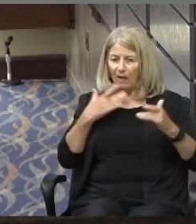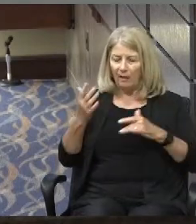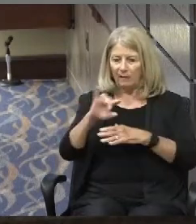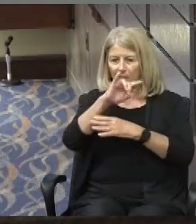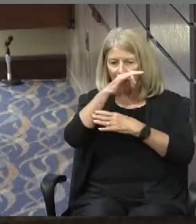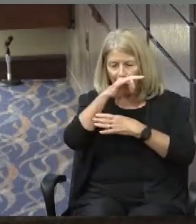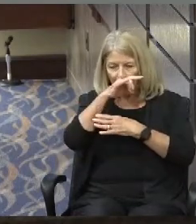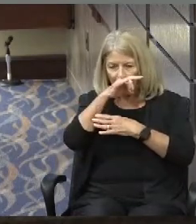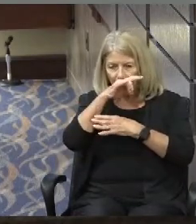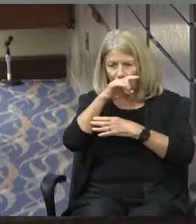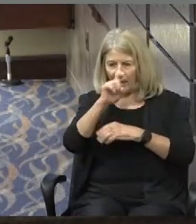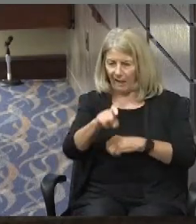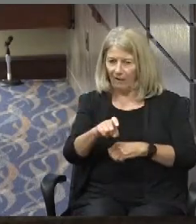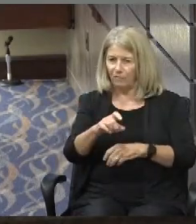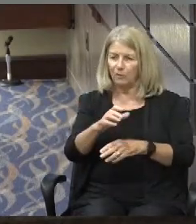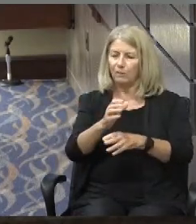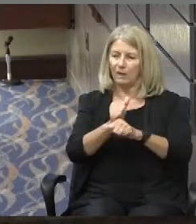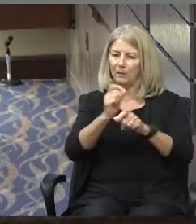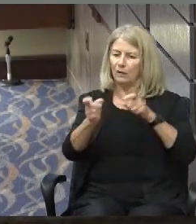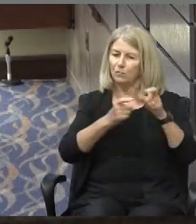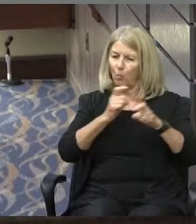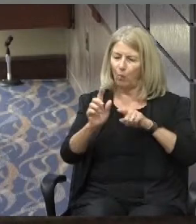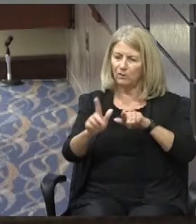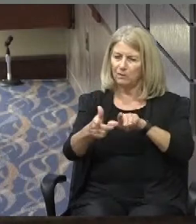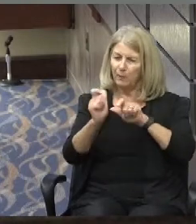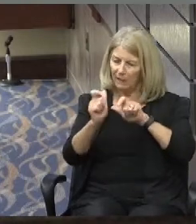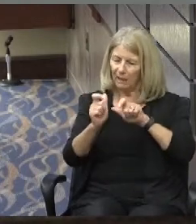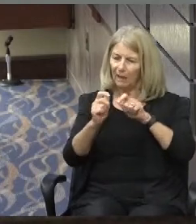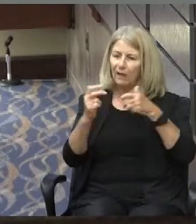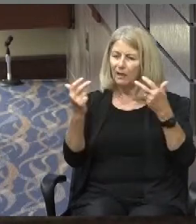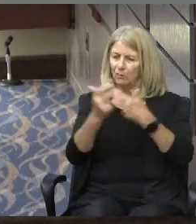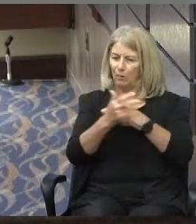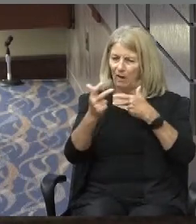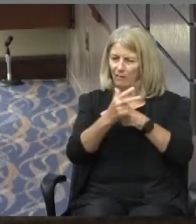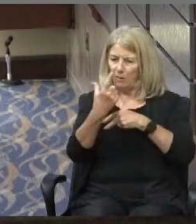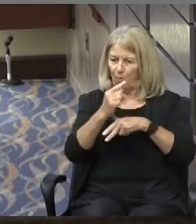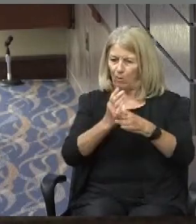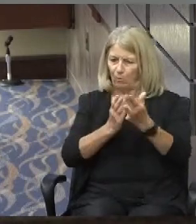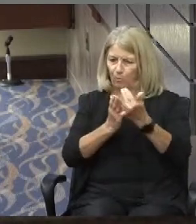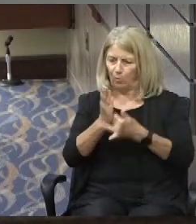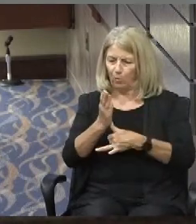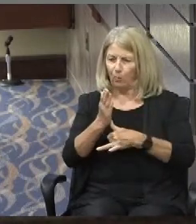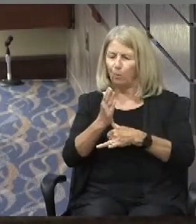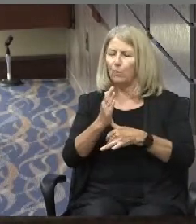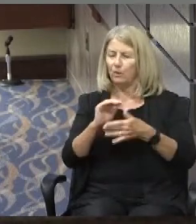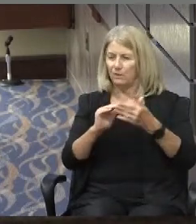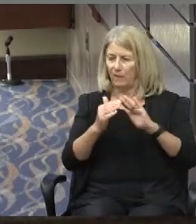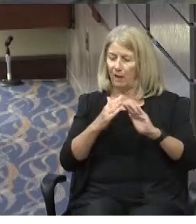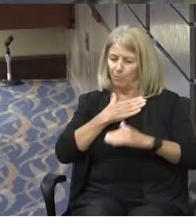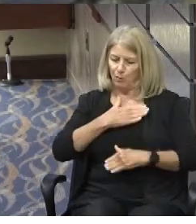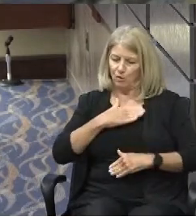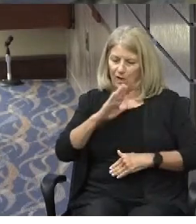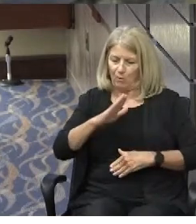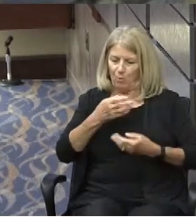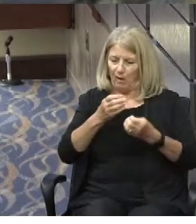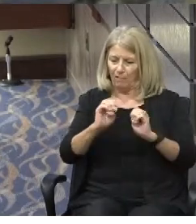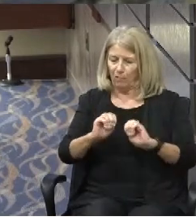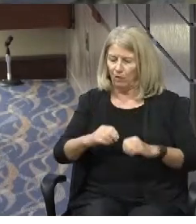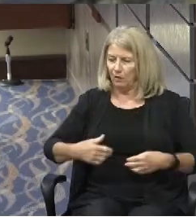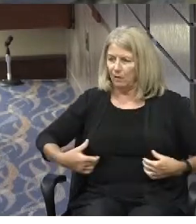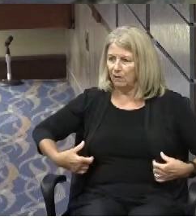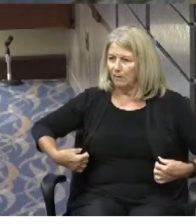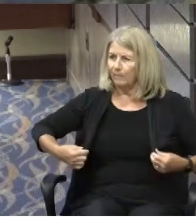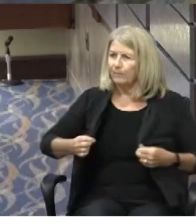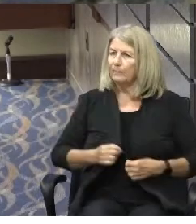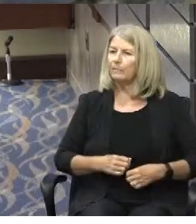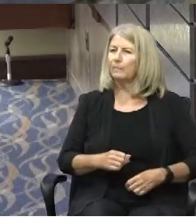to be able to get control of the speeding traffic going through there. So I appreciate your efforts here. Thank you.